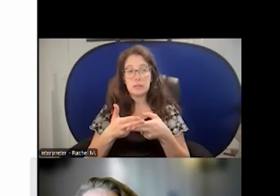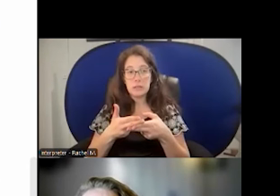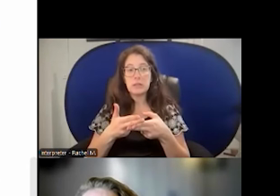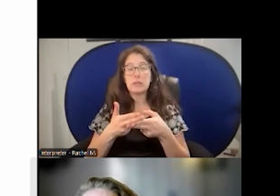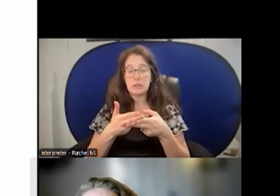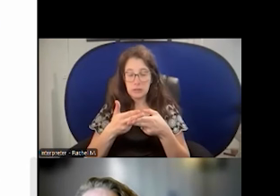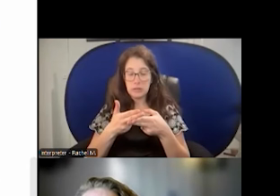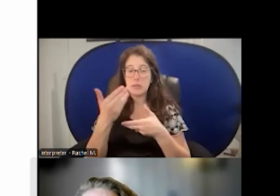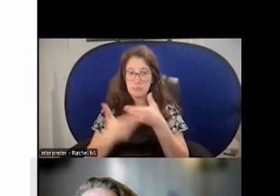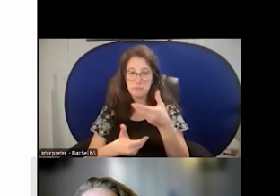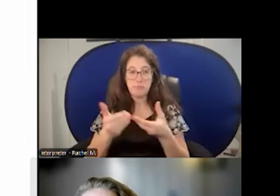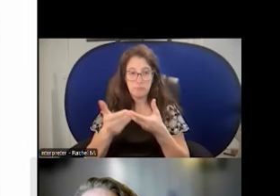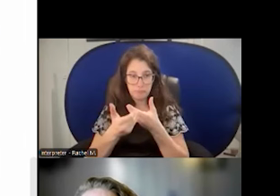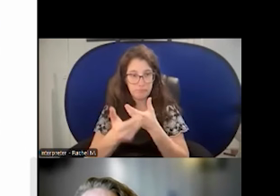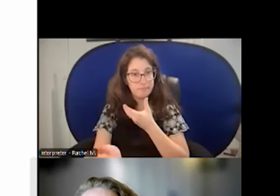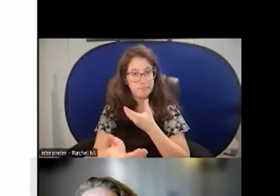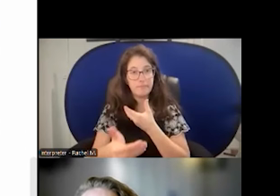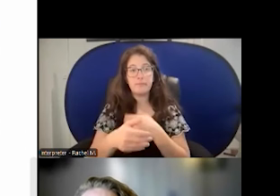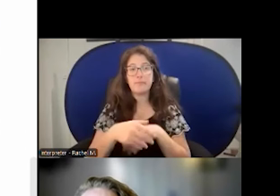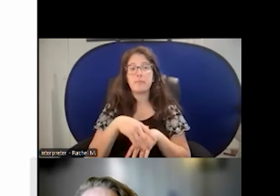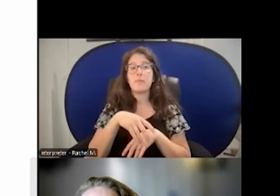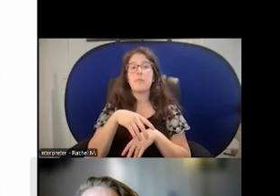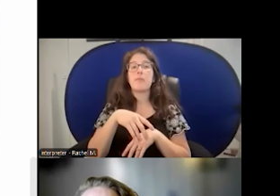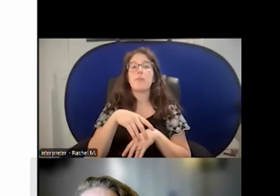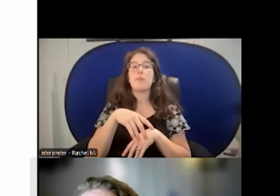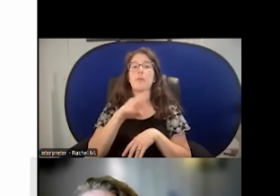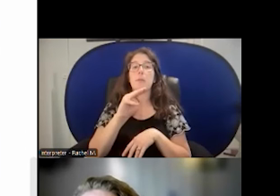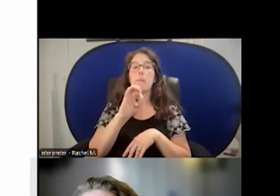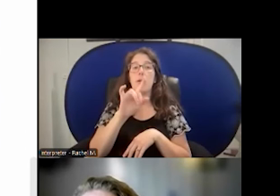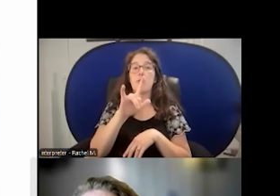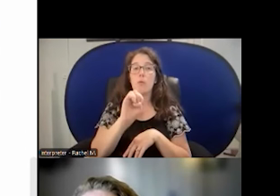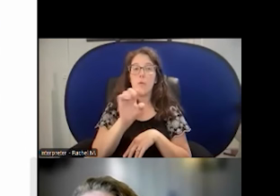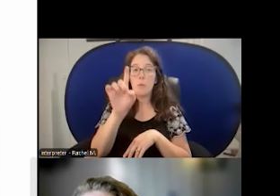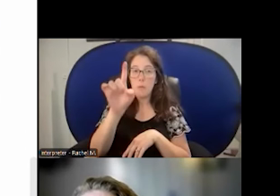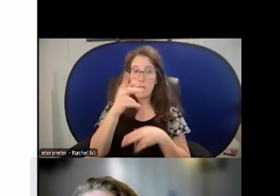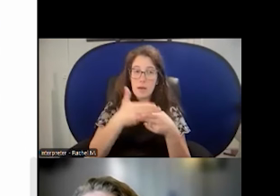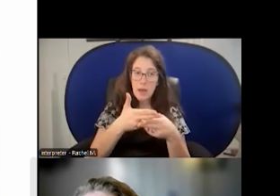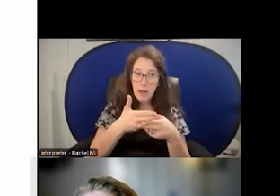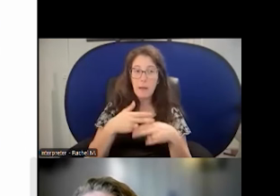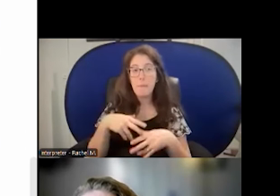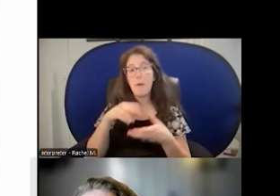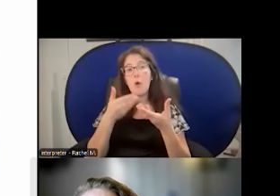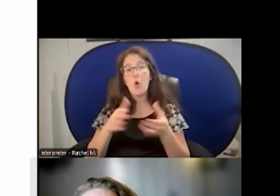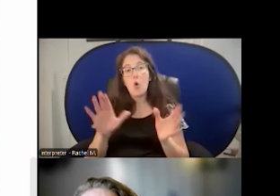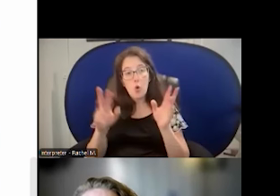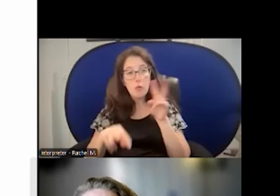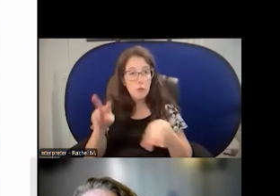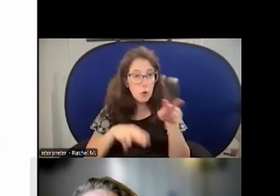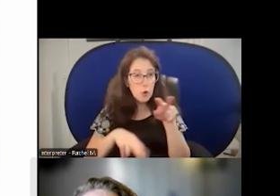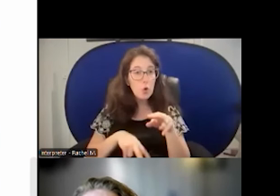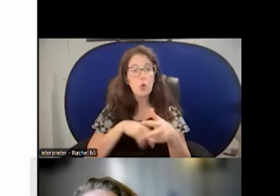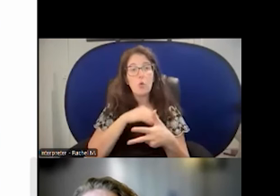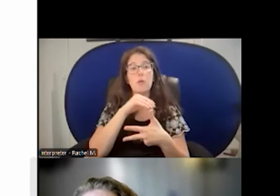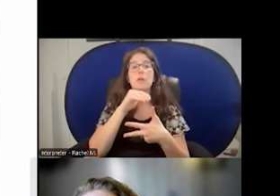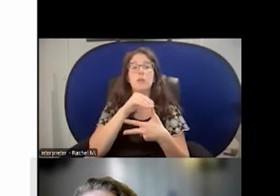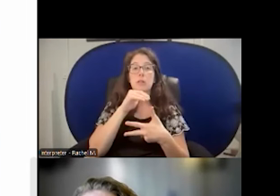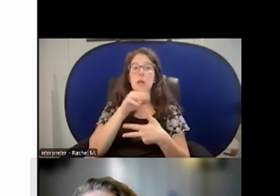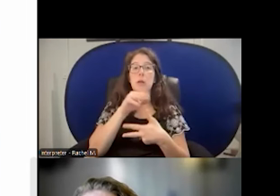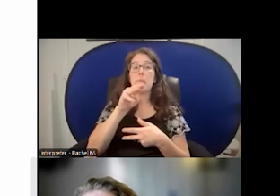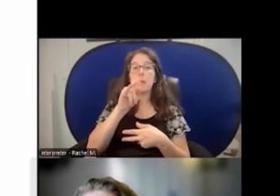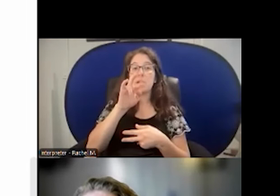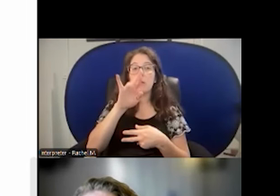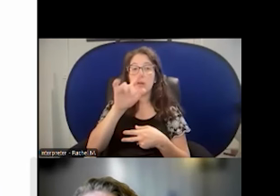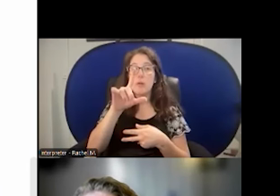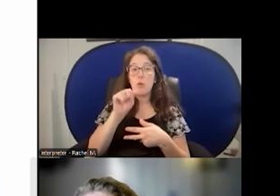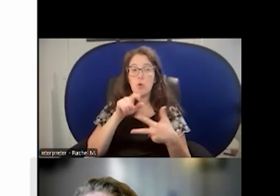1, introduction to UDL, module 1, overview. I always use materials, activities, assessments, and I always tell them what it is. Module